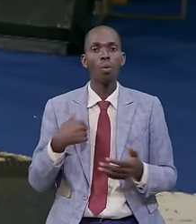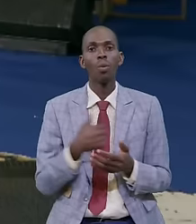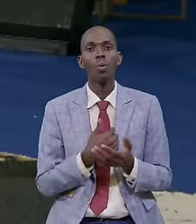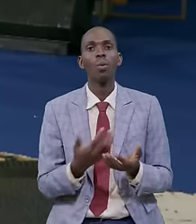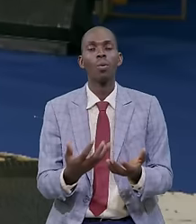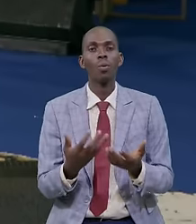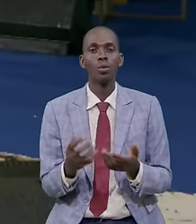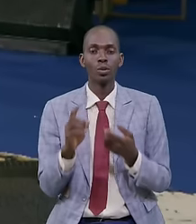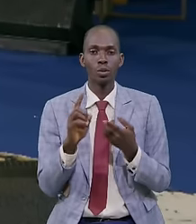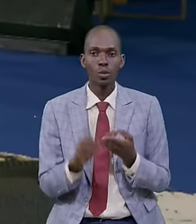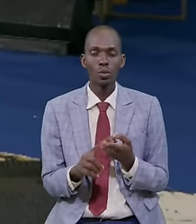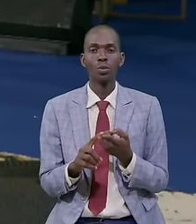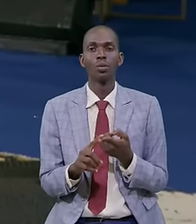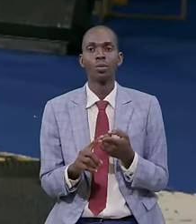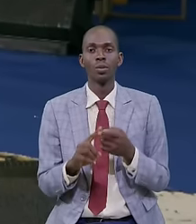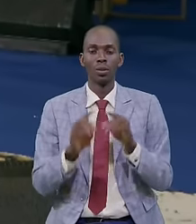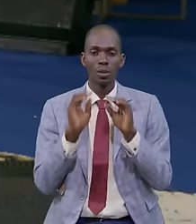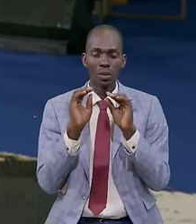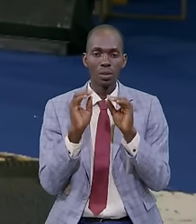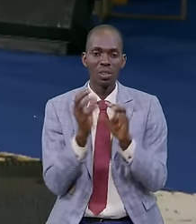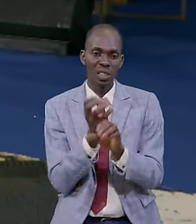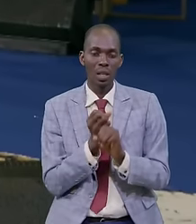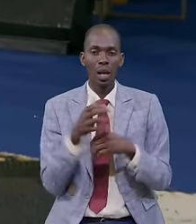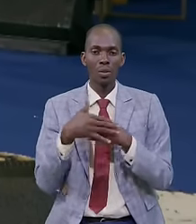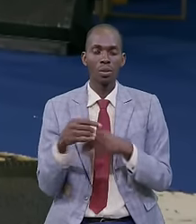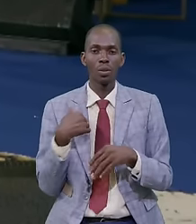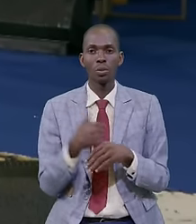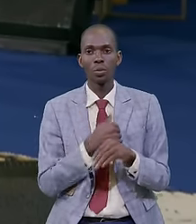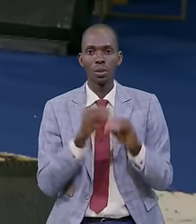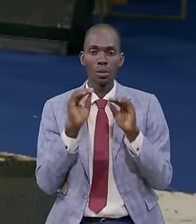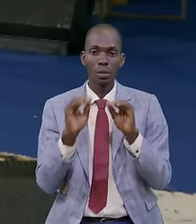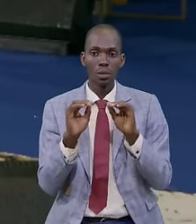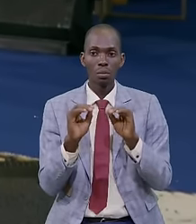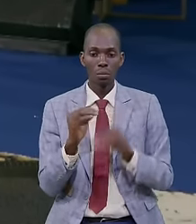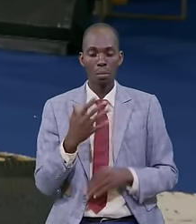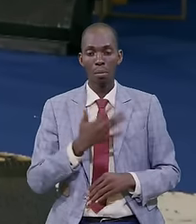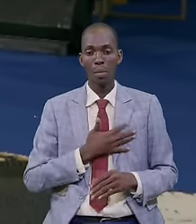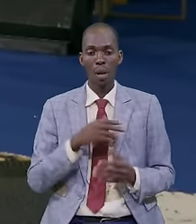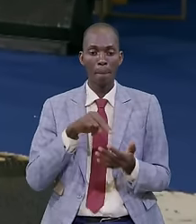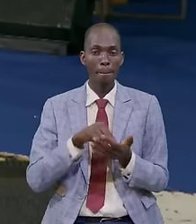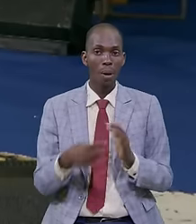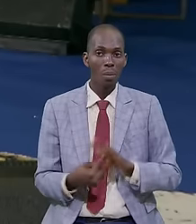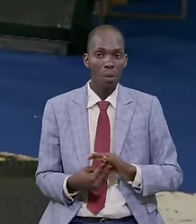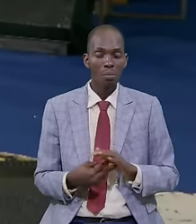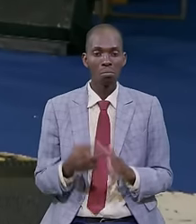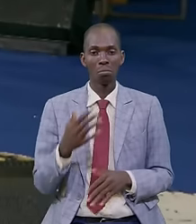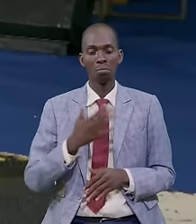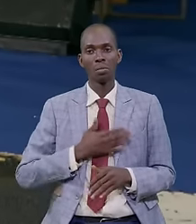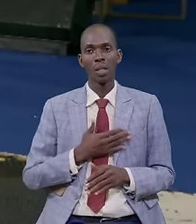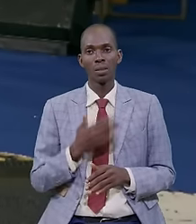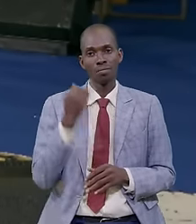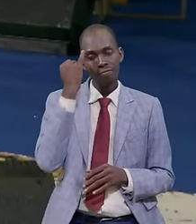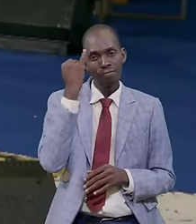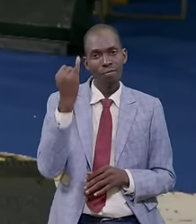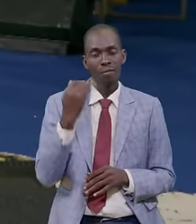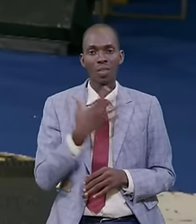get after the teaching. My purpose, my intention, and the